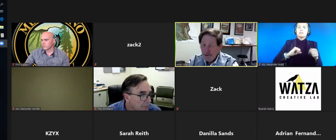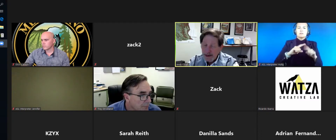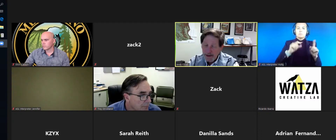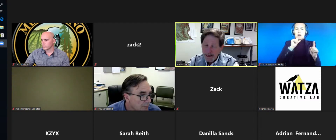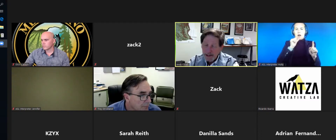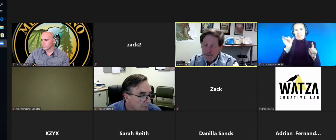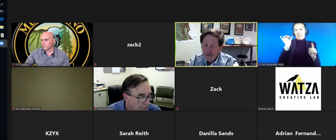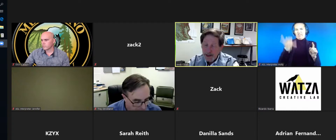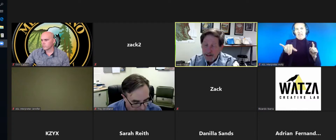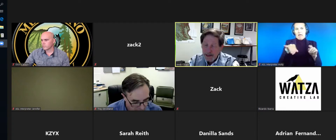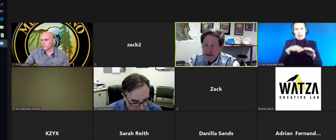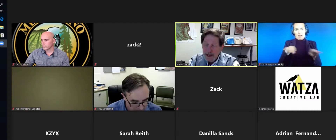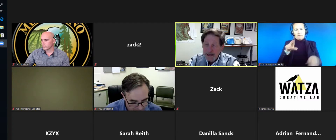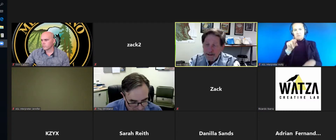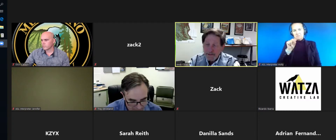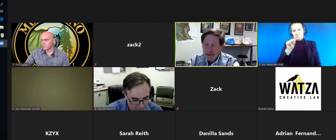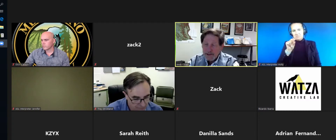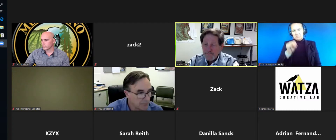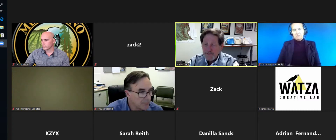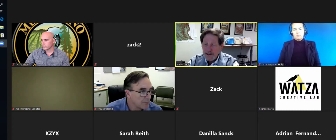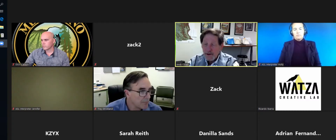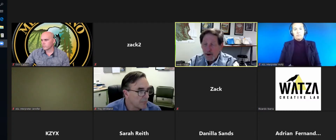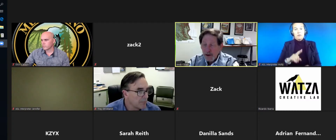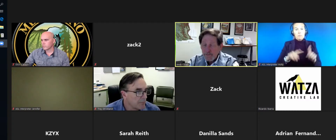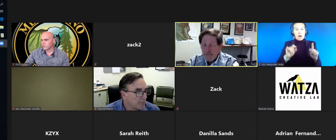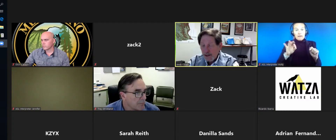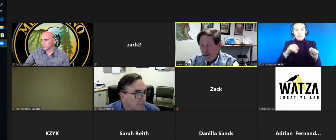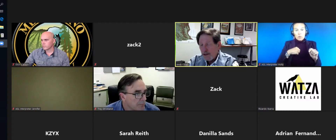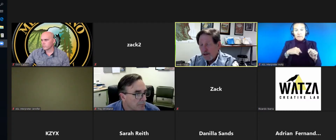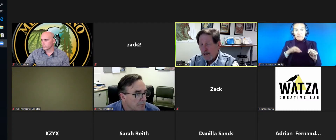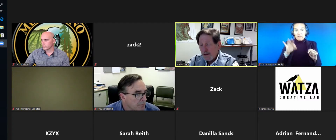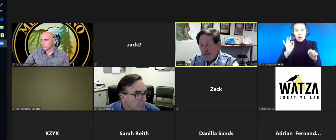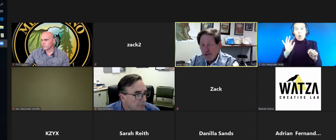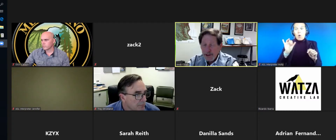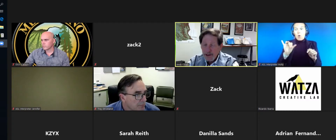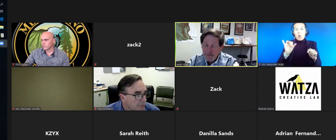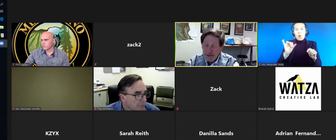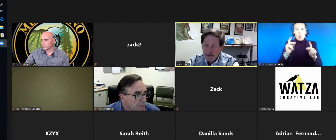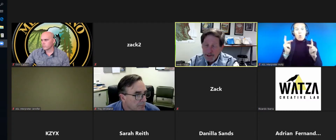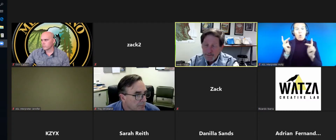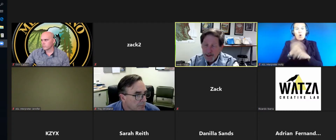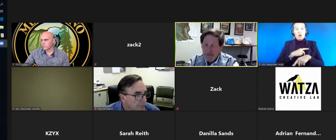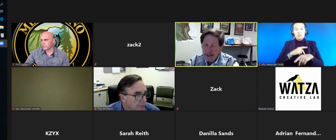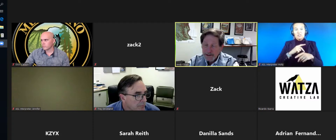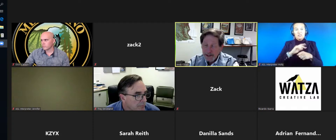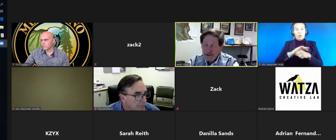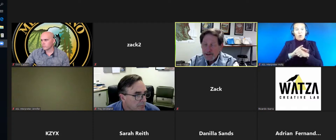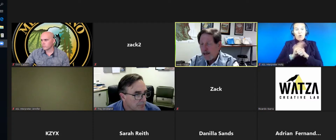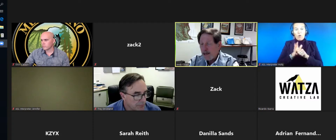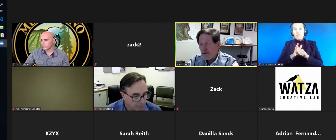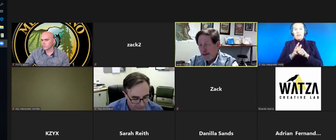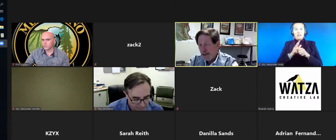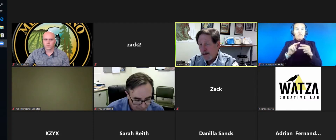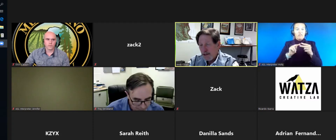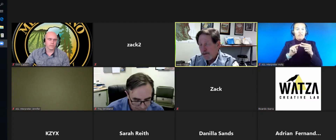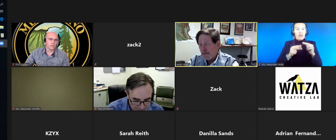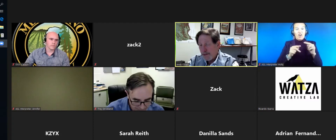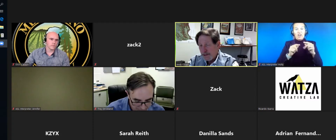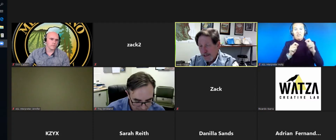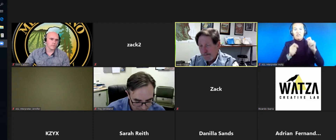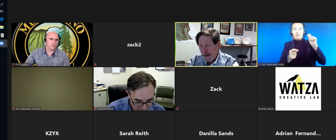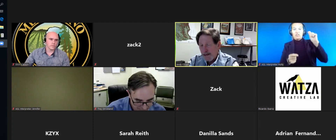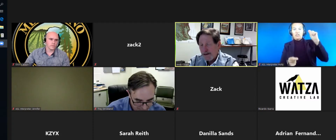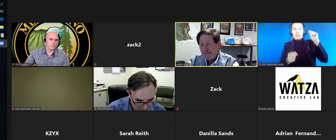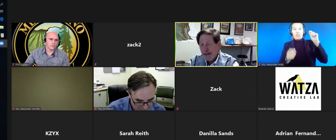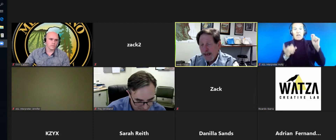So if we ran into a variant like that really defeated all of the immunity that we build up with our vaccinations, that would be another